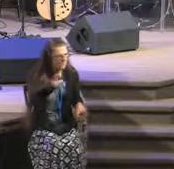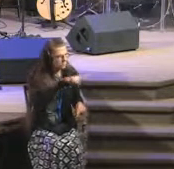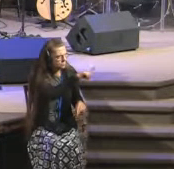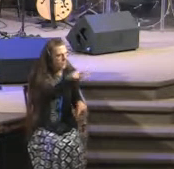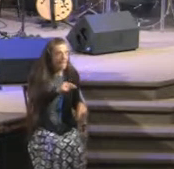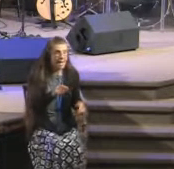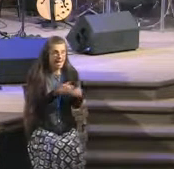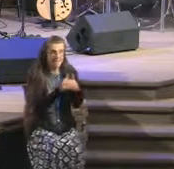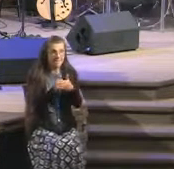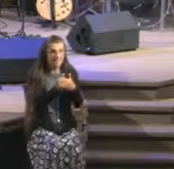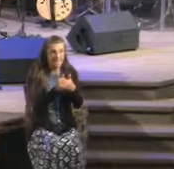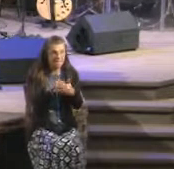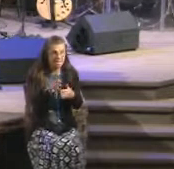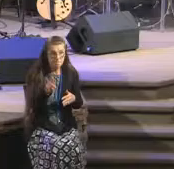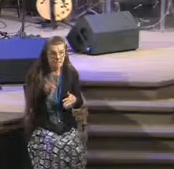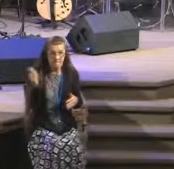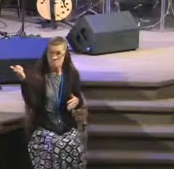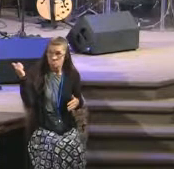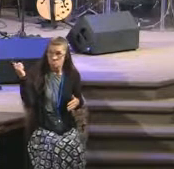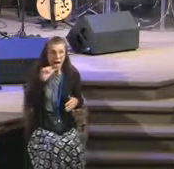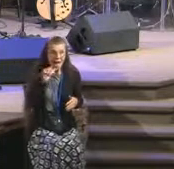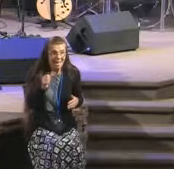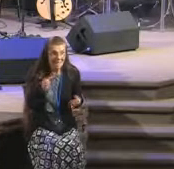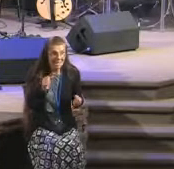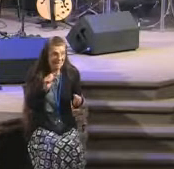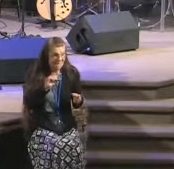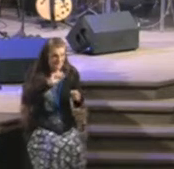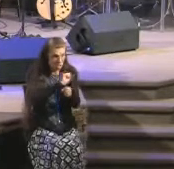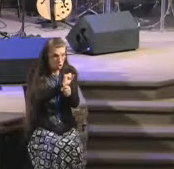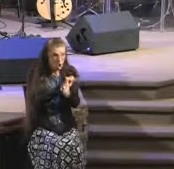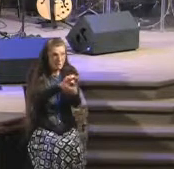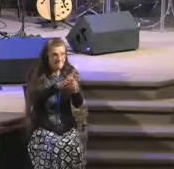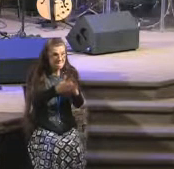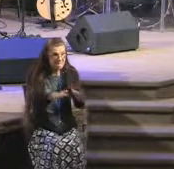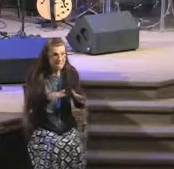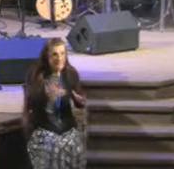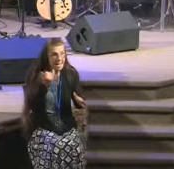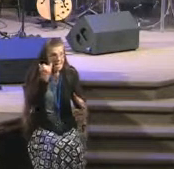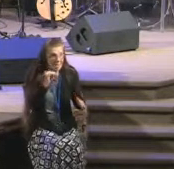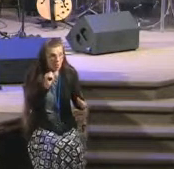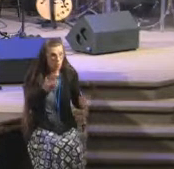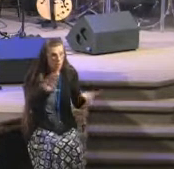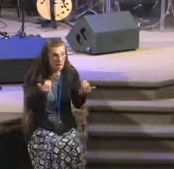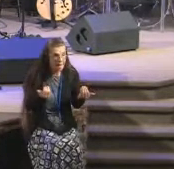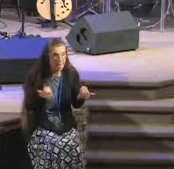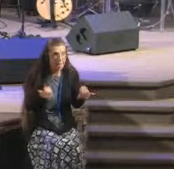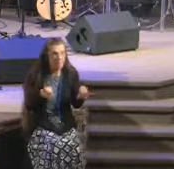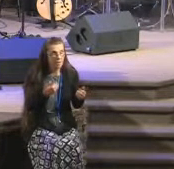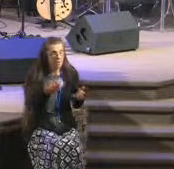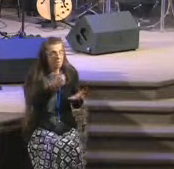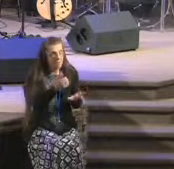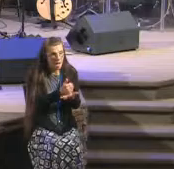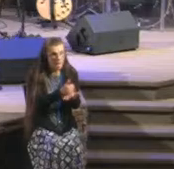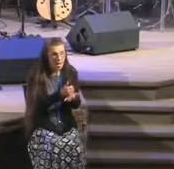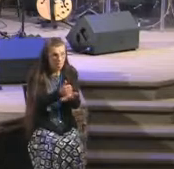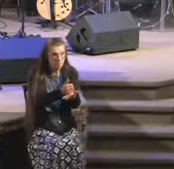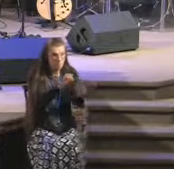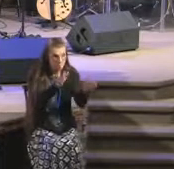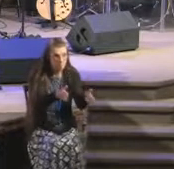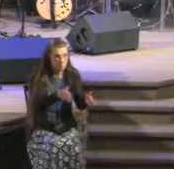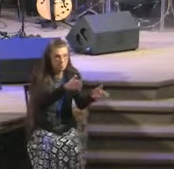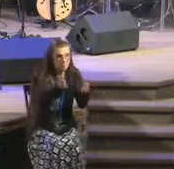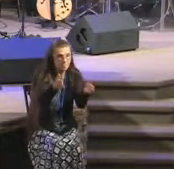I can't get the job done if I don't have these people around me. In the spring, back in about April or May, we honored all of our